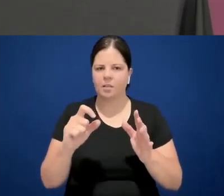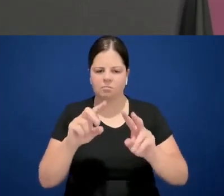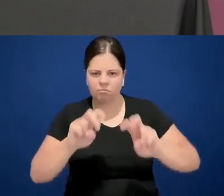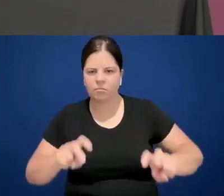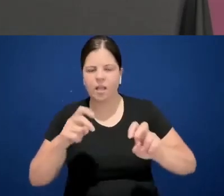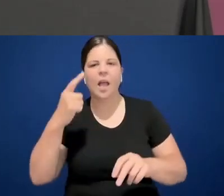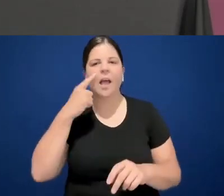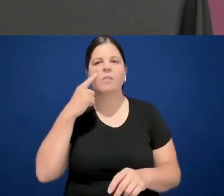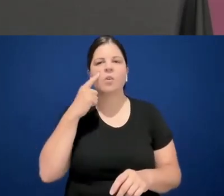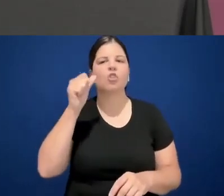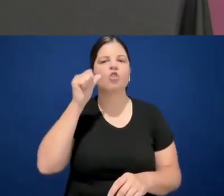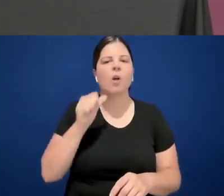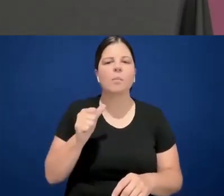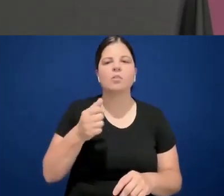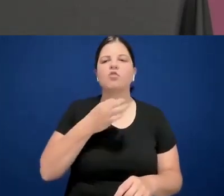profiles.